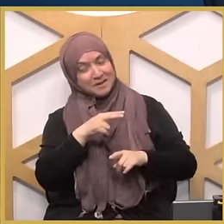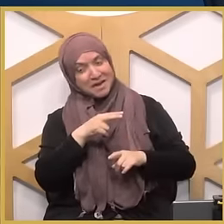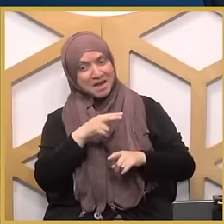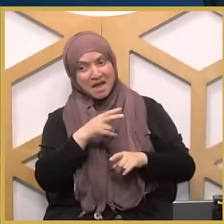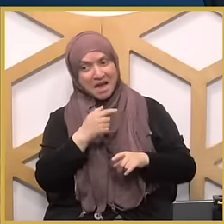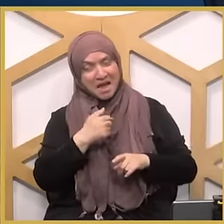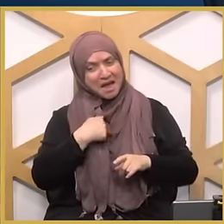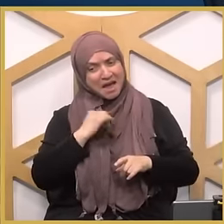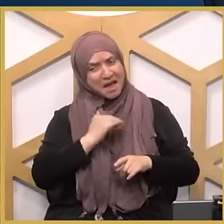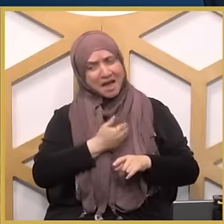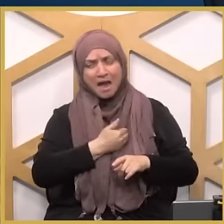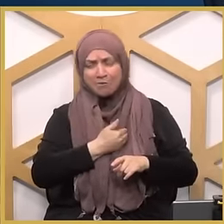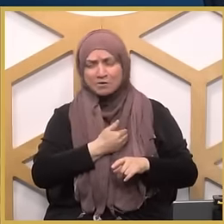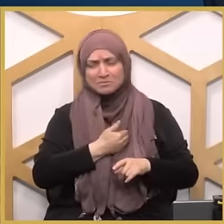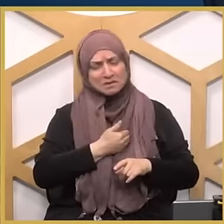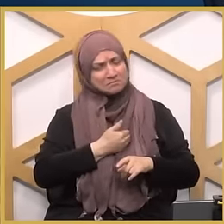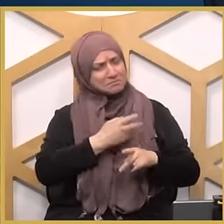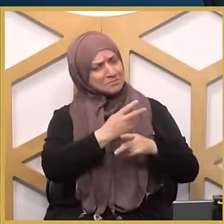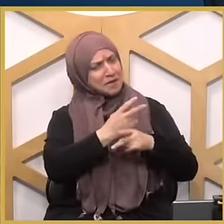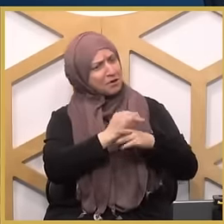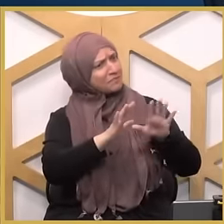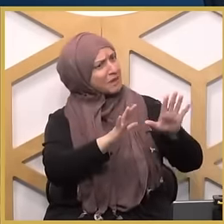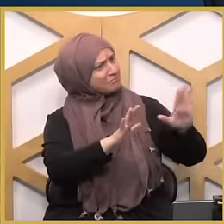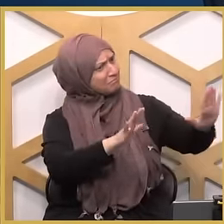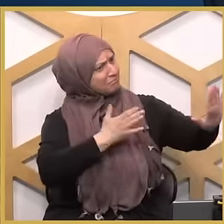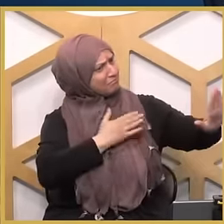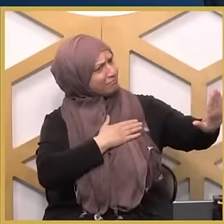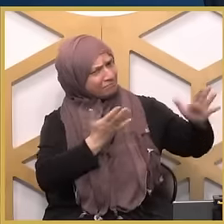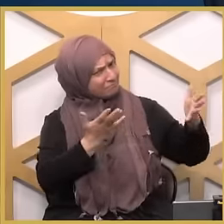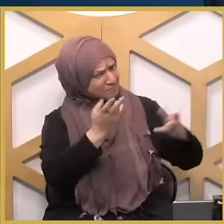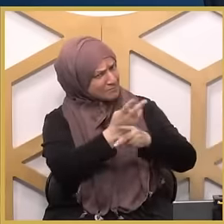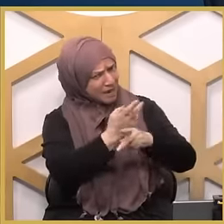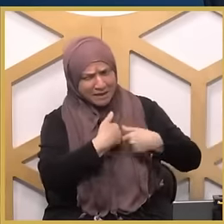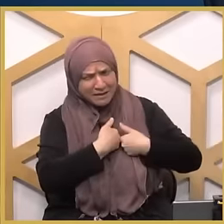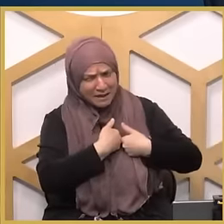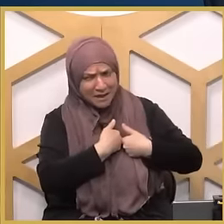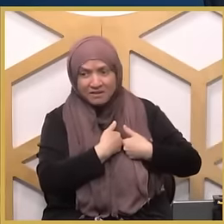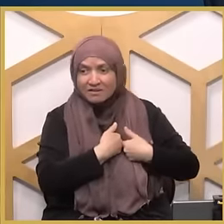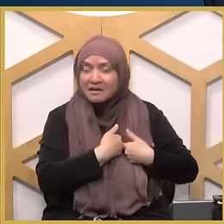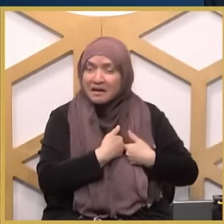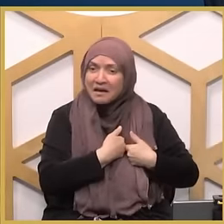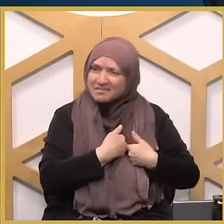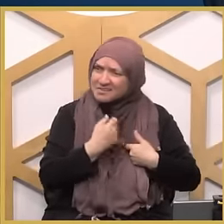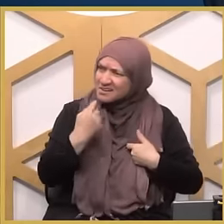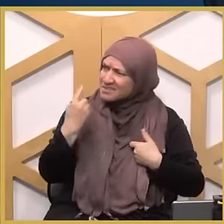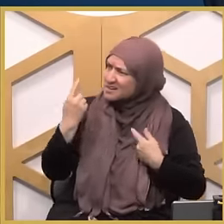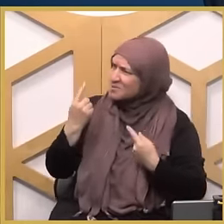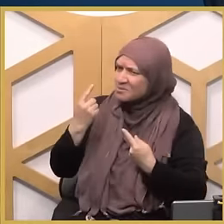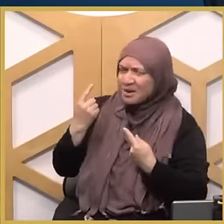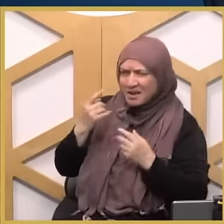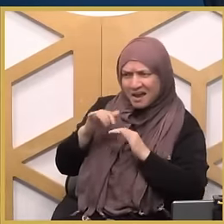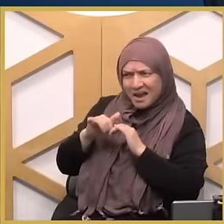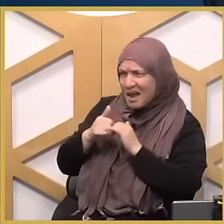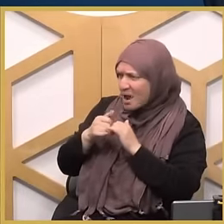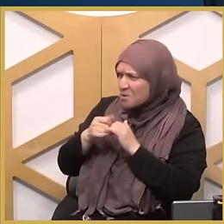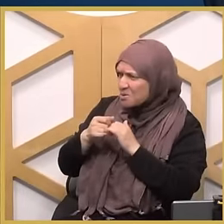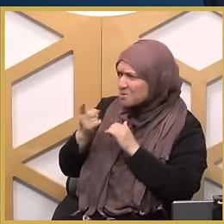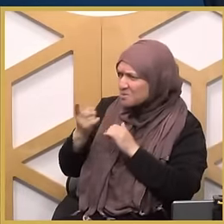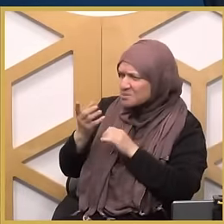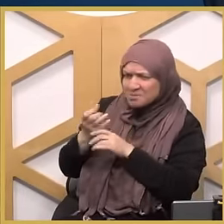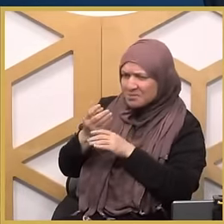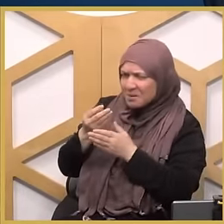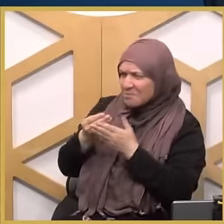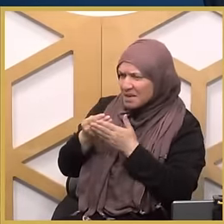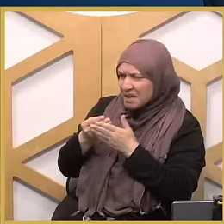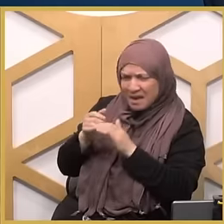whole, mashallah, a pipeline of wealth that keeps coming through and coming in. No matter what he gives, mashallah, is still coming in. Until now. Until